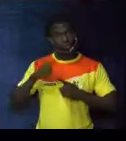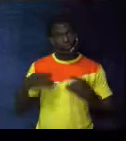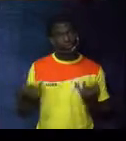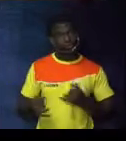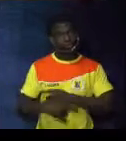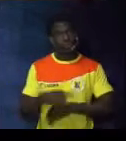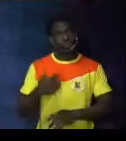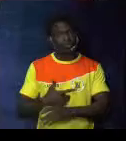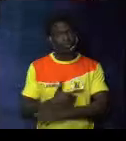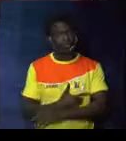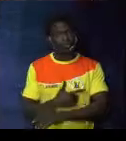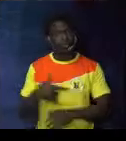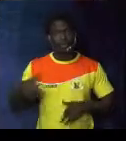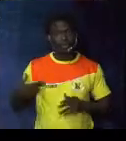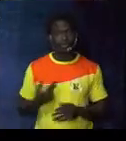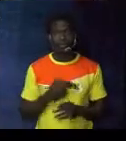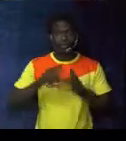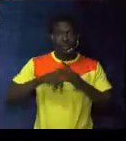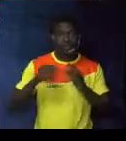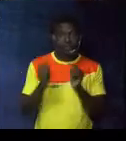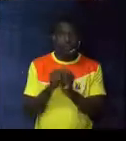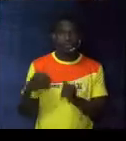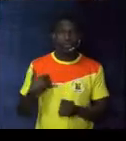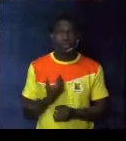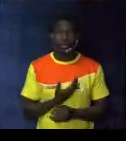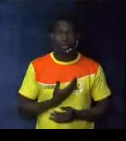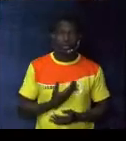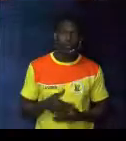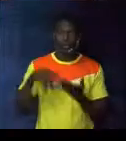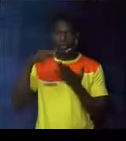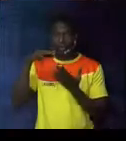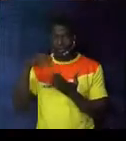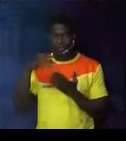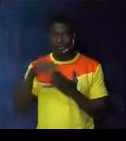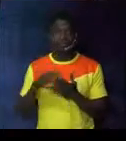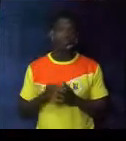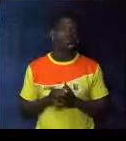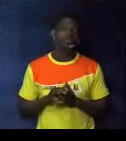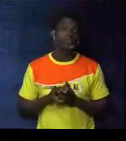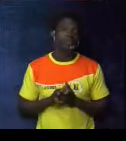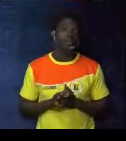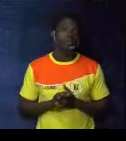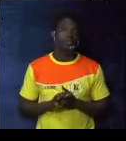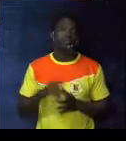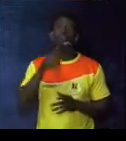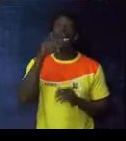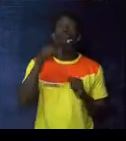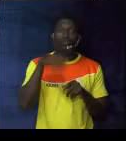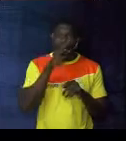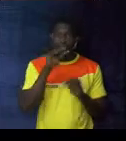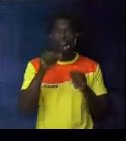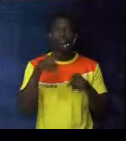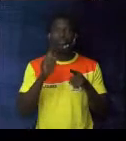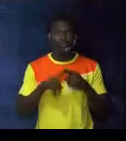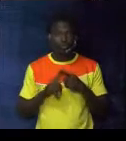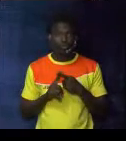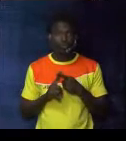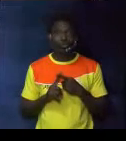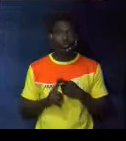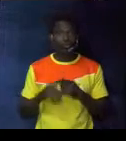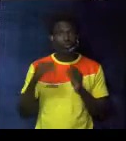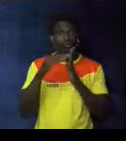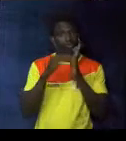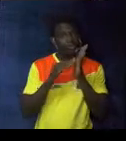Now, moving on to today's lesson, let's begin with our expected outcomes. At the end of this lesson, you should be able